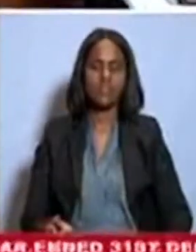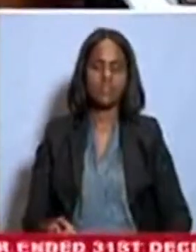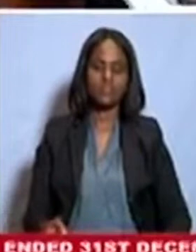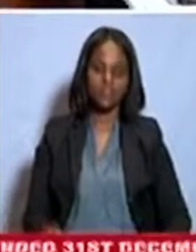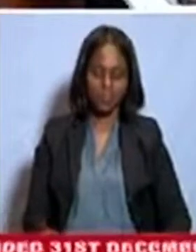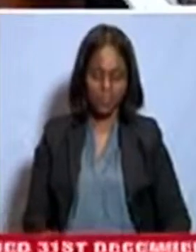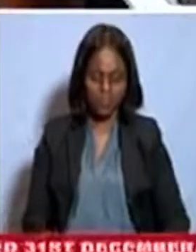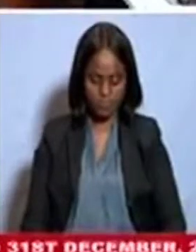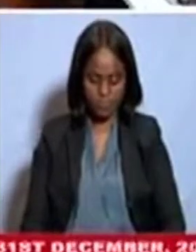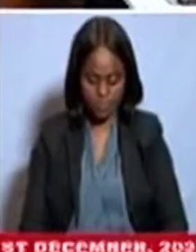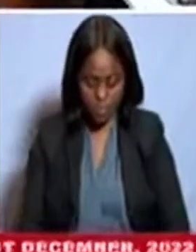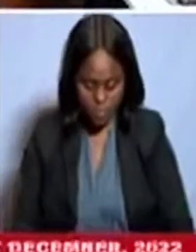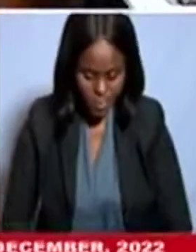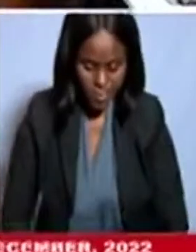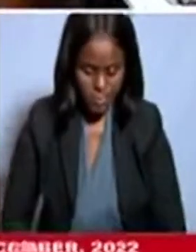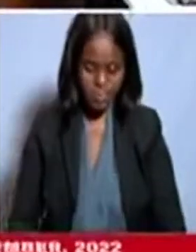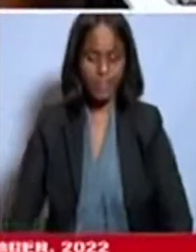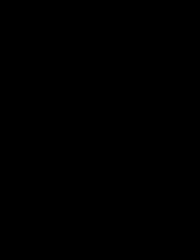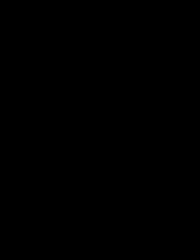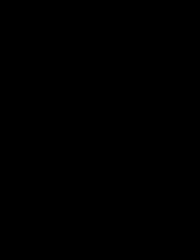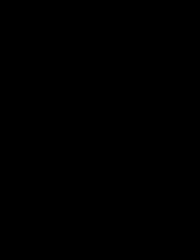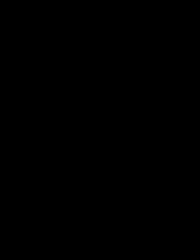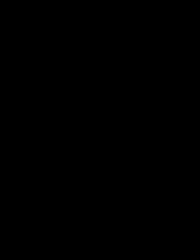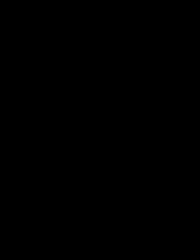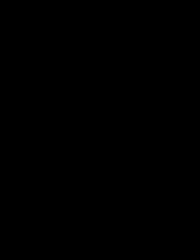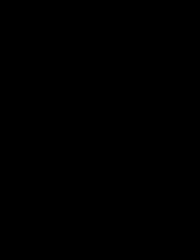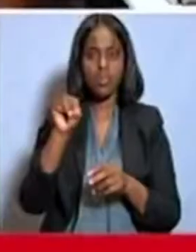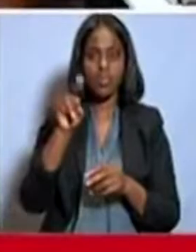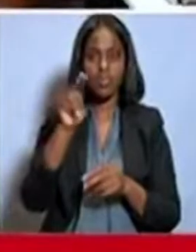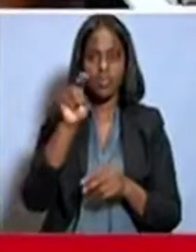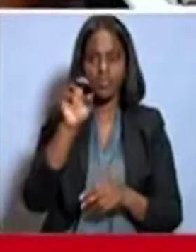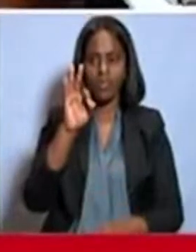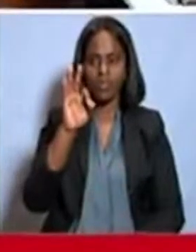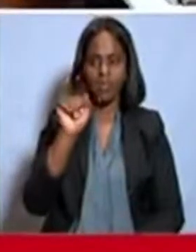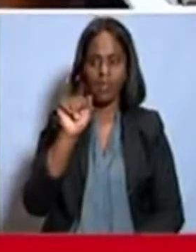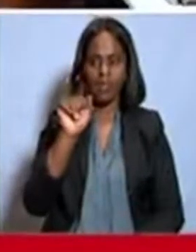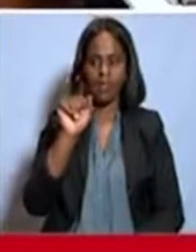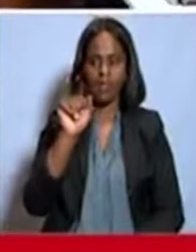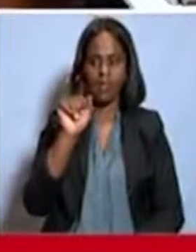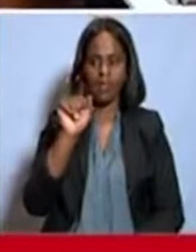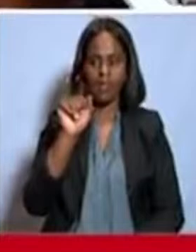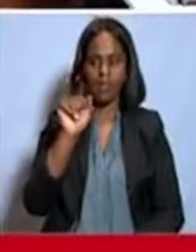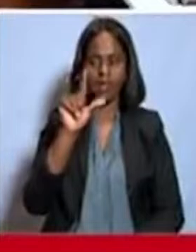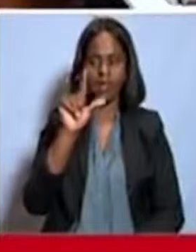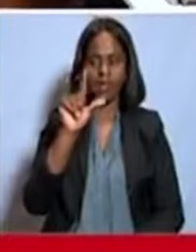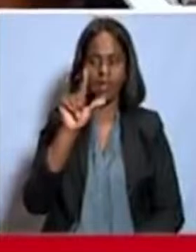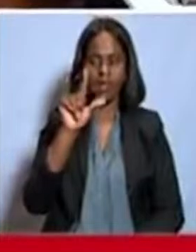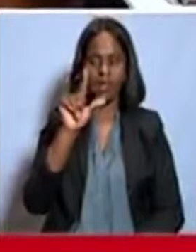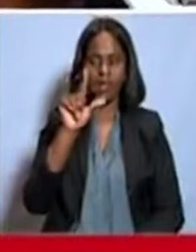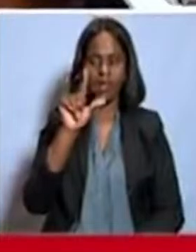Honorable Mfarari, then Honorable Daka. Thank you, Chair.